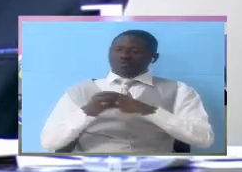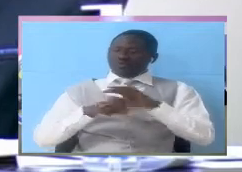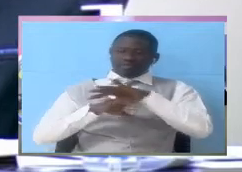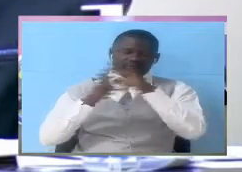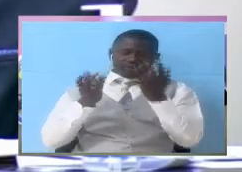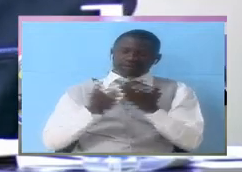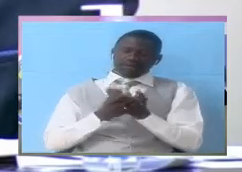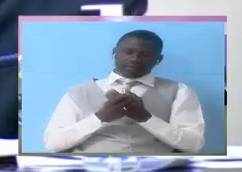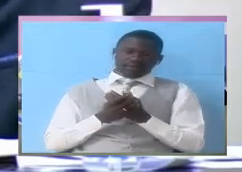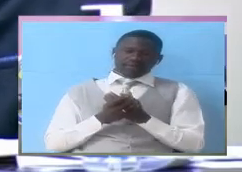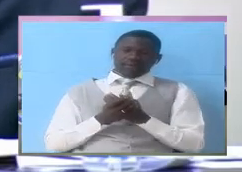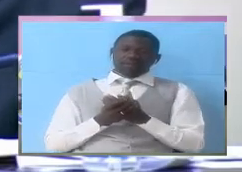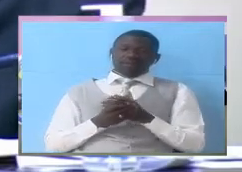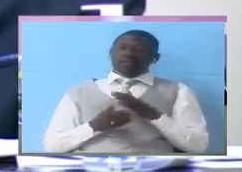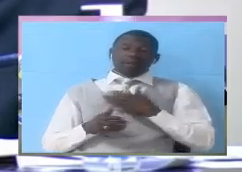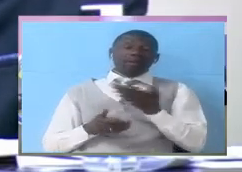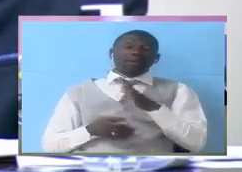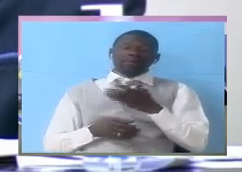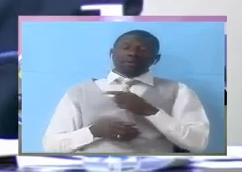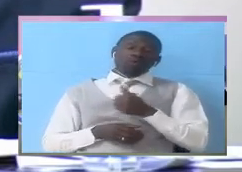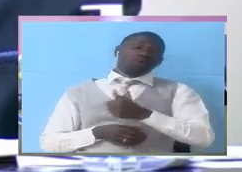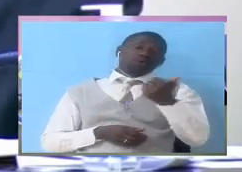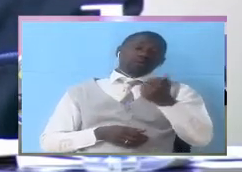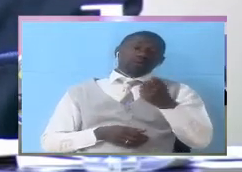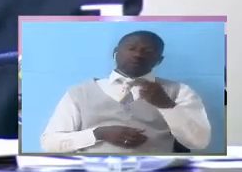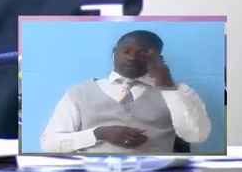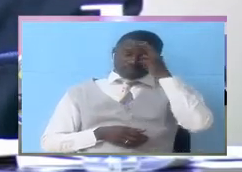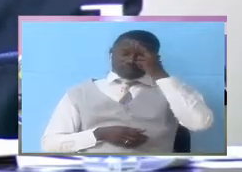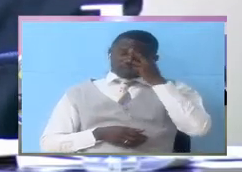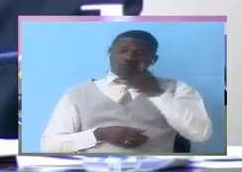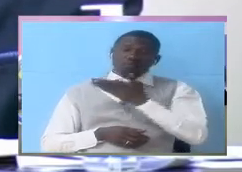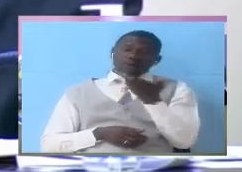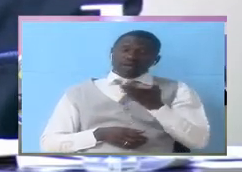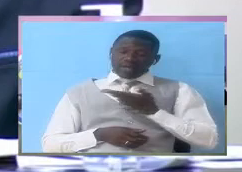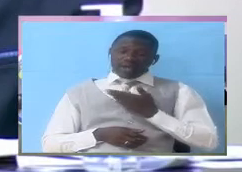I mean, there may be other reasons why they had control